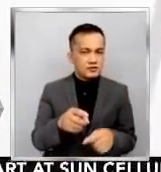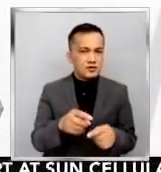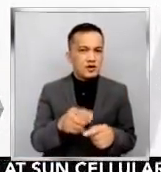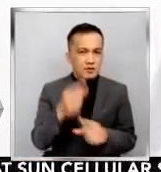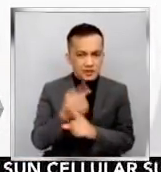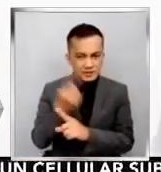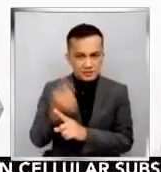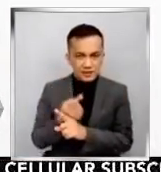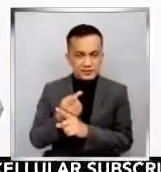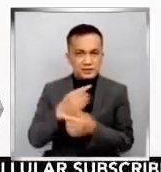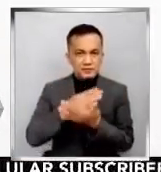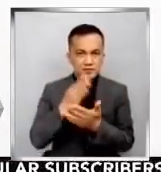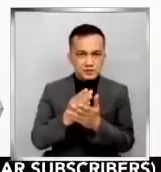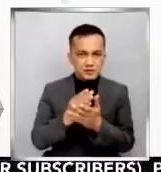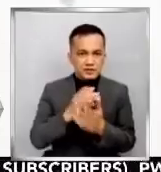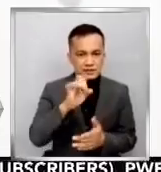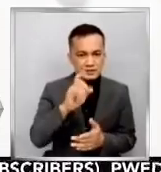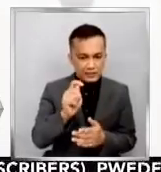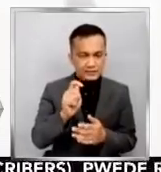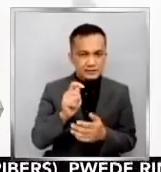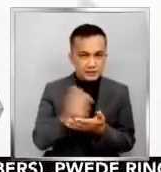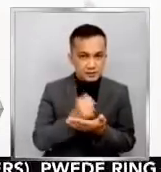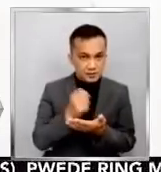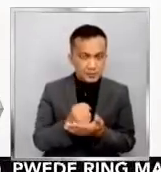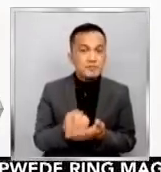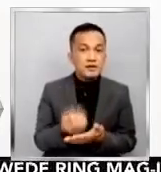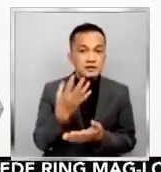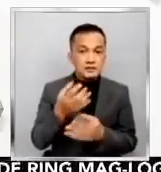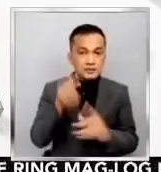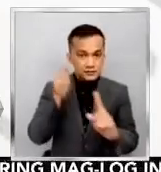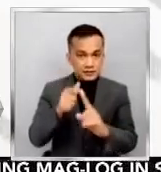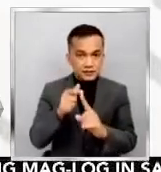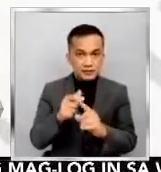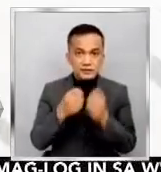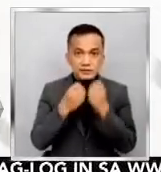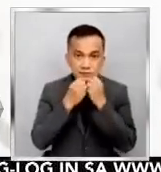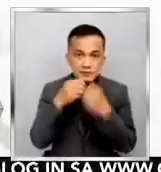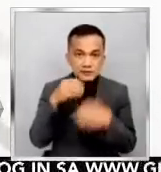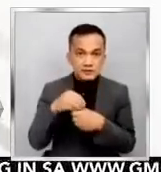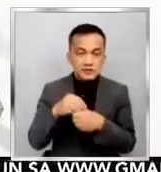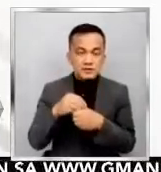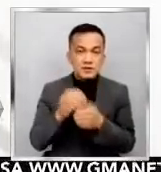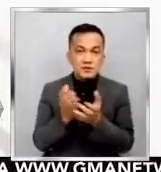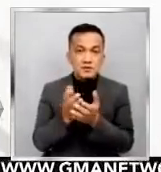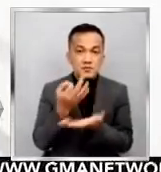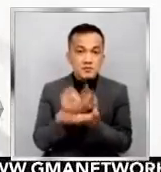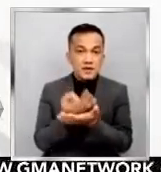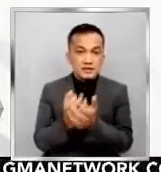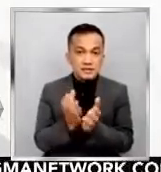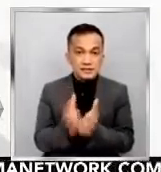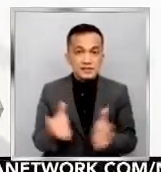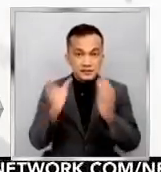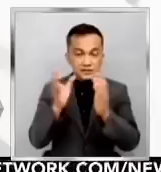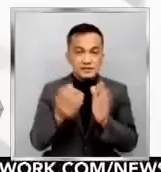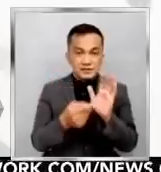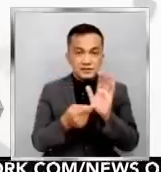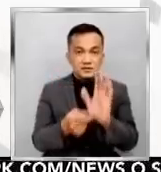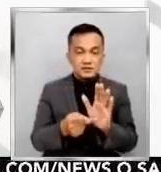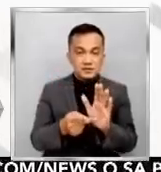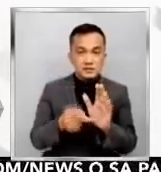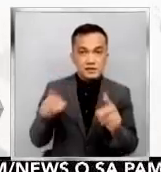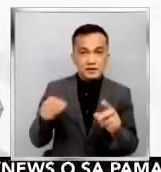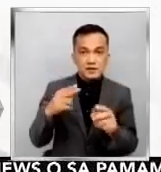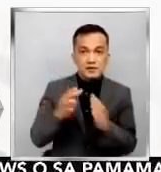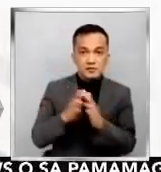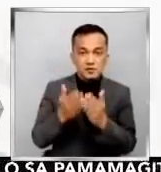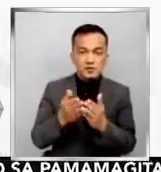income ko and also my target allocation for my money jars. This percentages based siya sa book na Secrets of the Millionaire Mind, but you